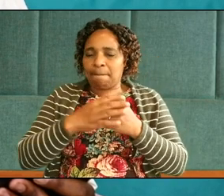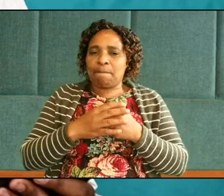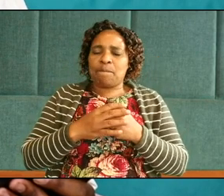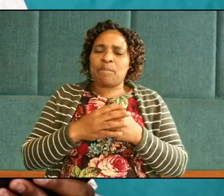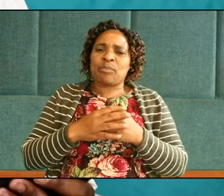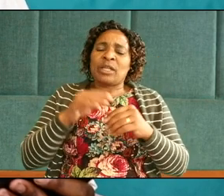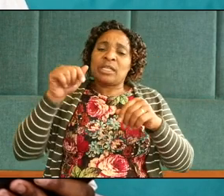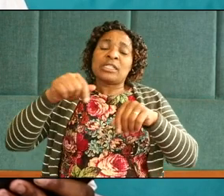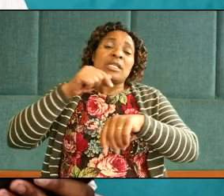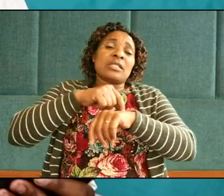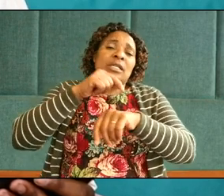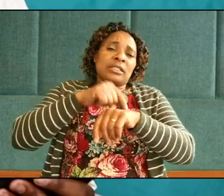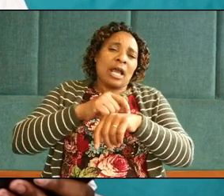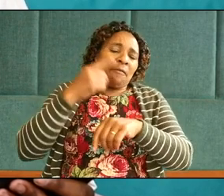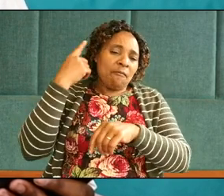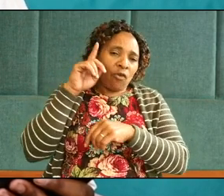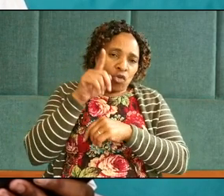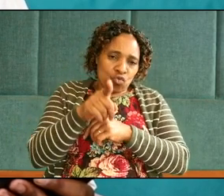Is it a time